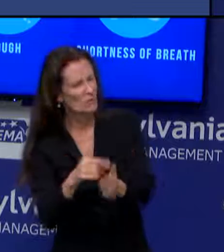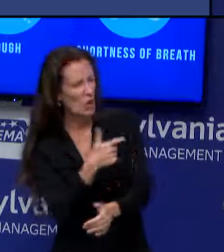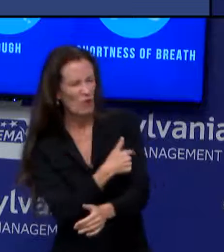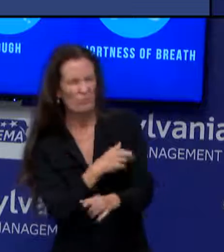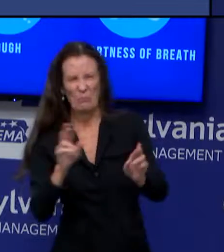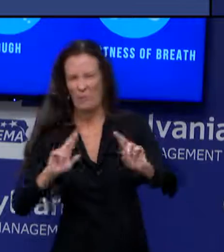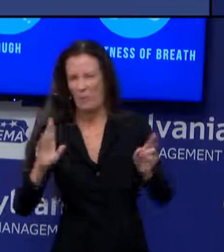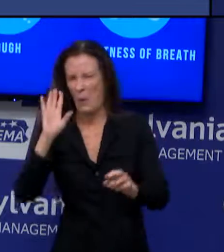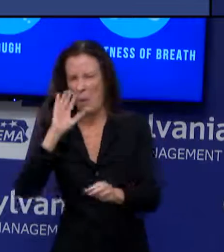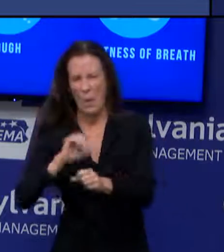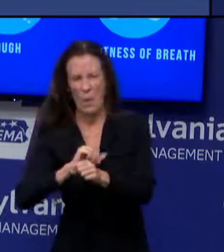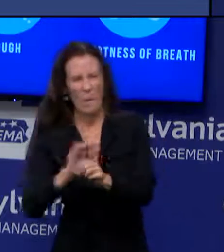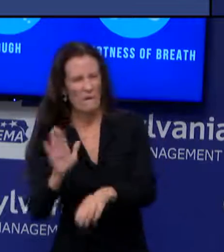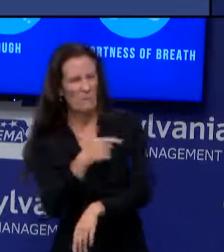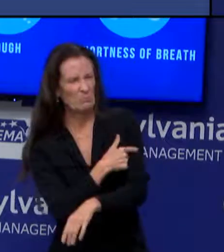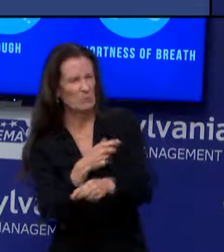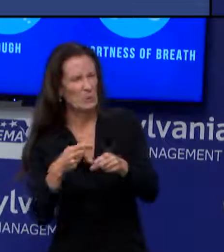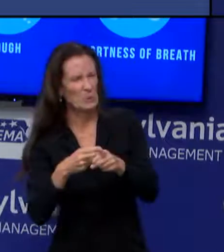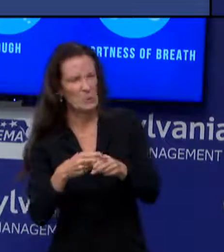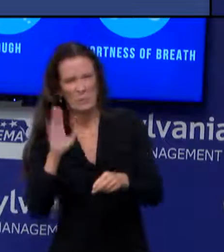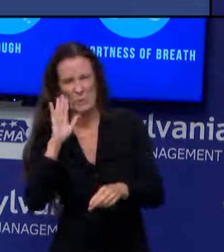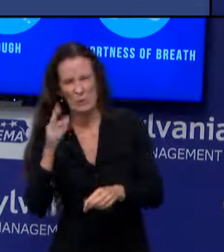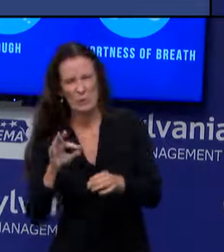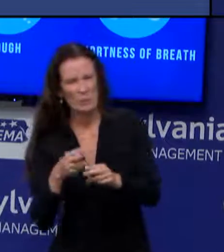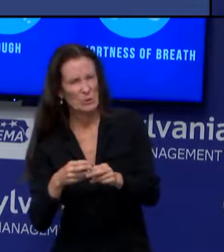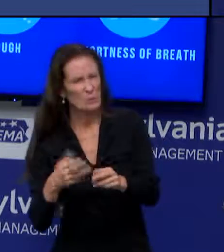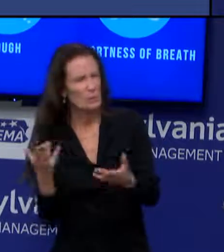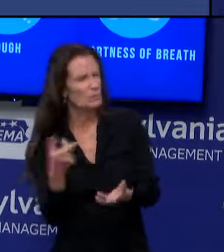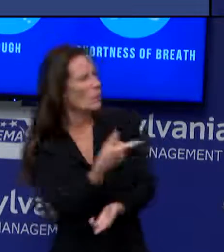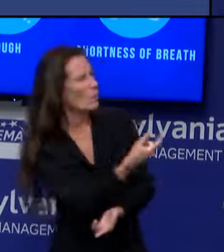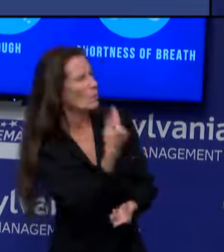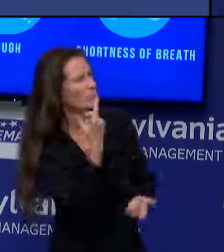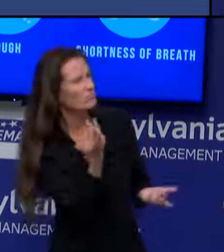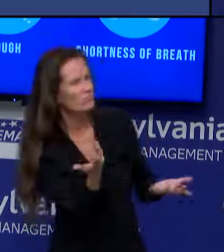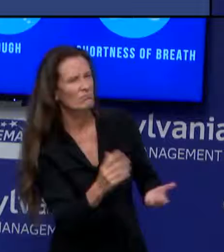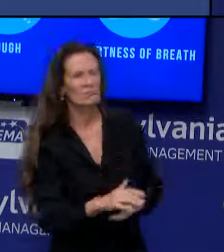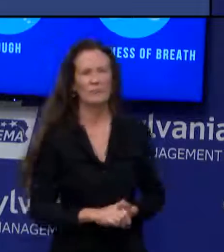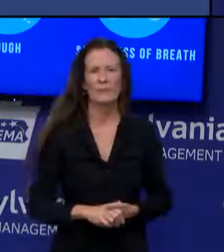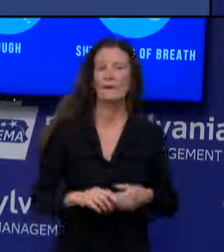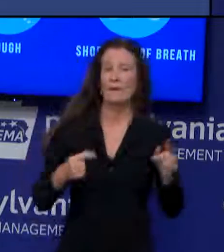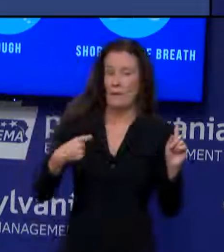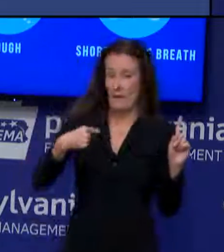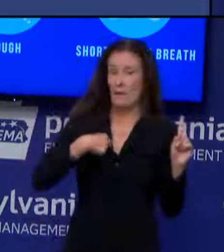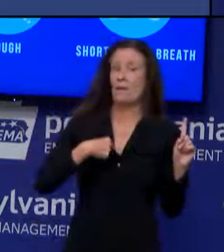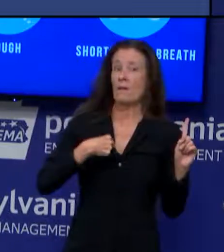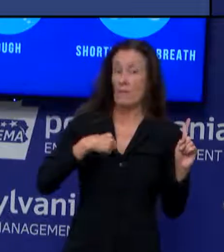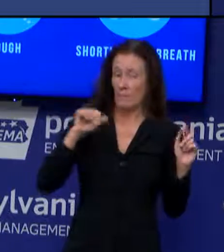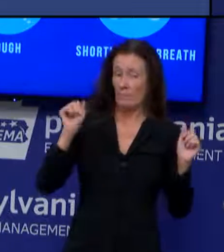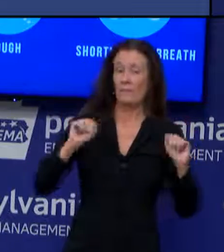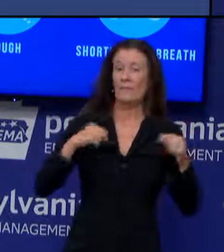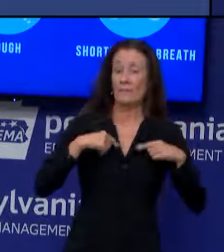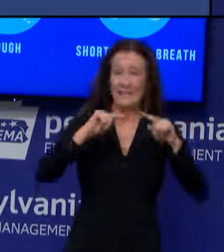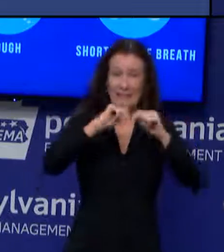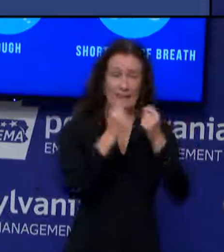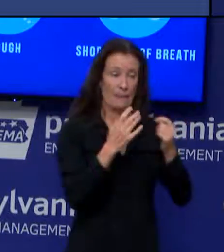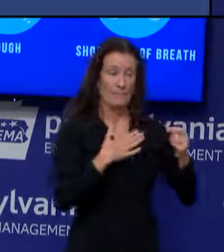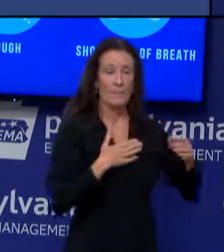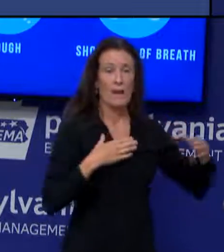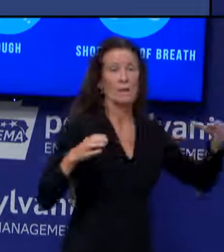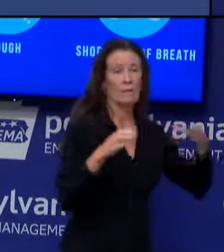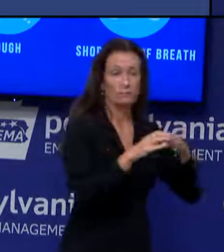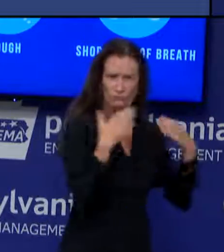federal government so far regarding the vaccine? We've actually had significant conversations, myself and our whole team, with the federal government. There